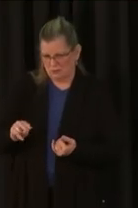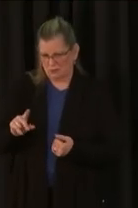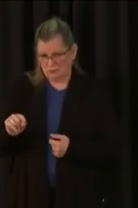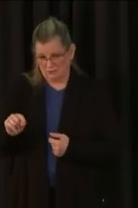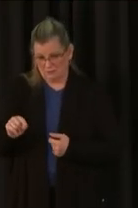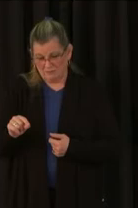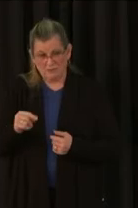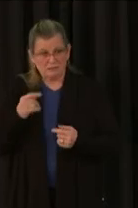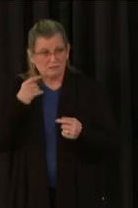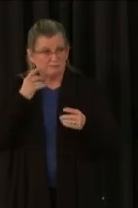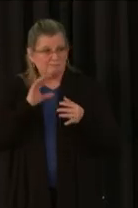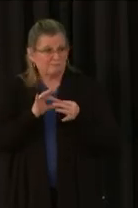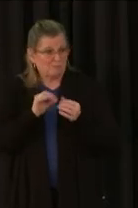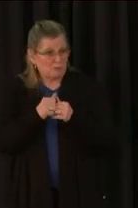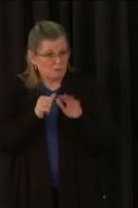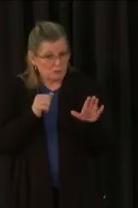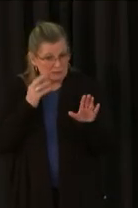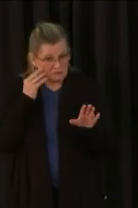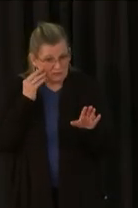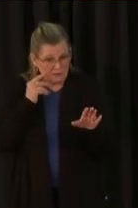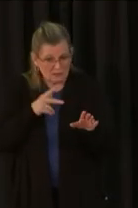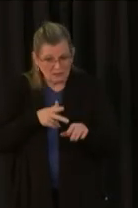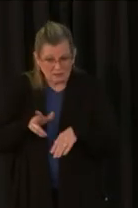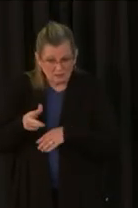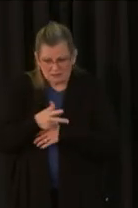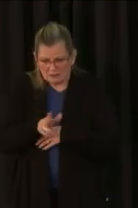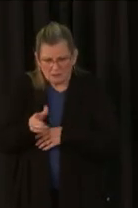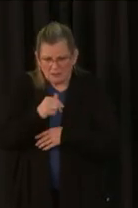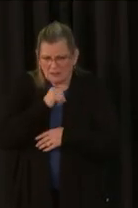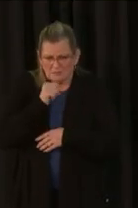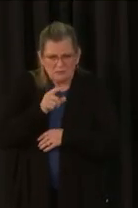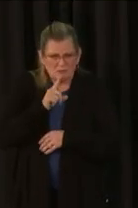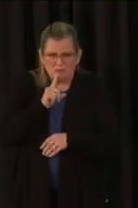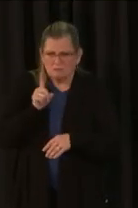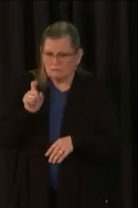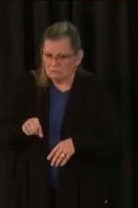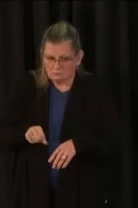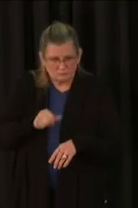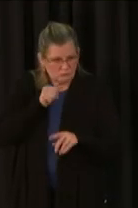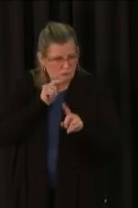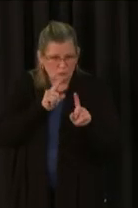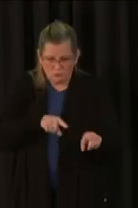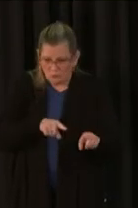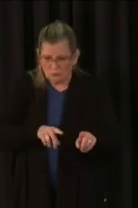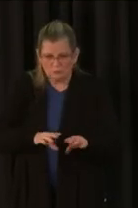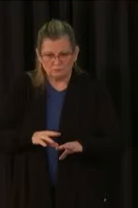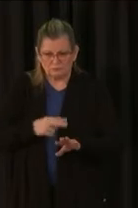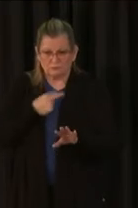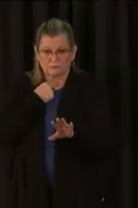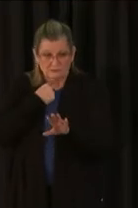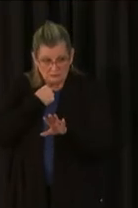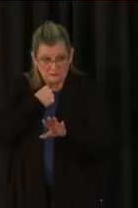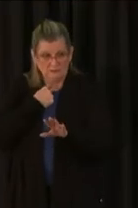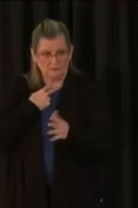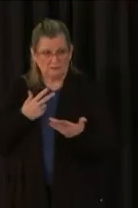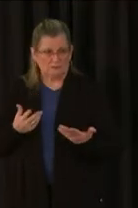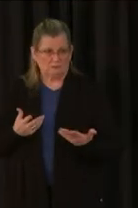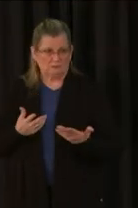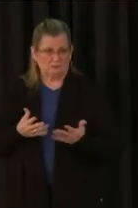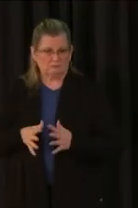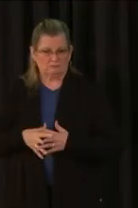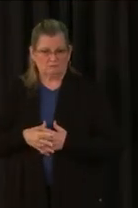your experience navigating inaugurations before, if you don't have to be there. Yeah, you don't want to be downtown. There's no reason to. I mean,